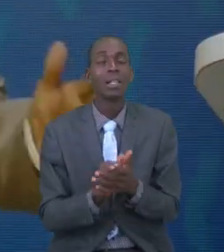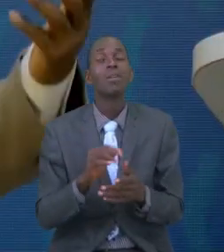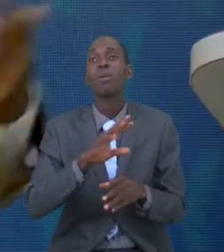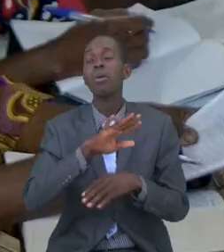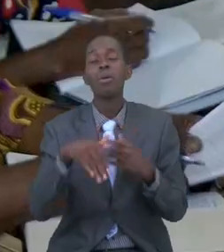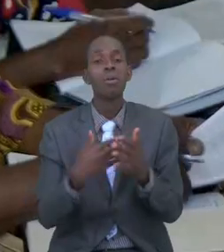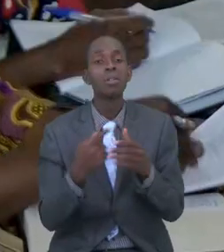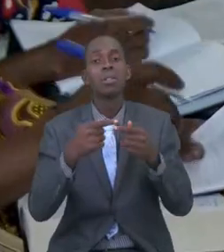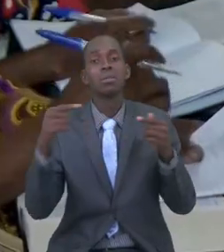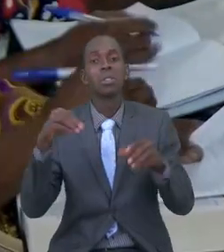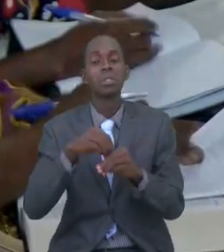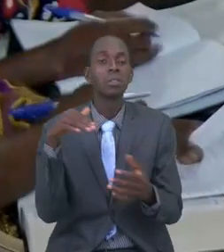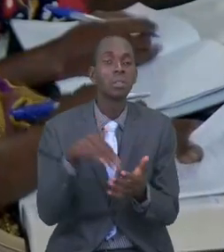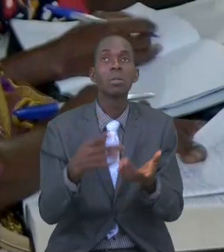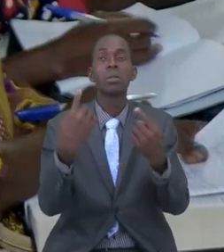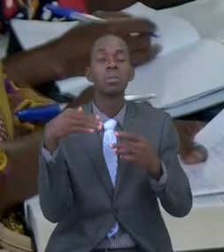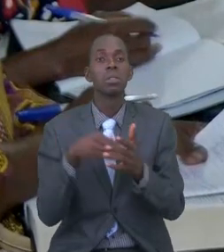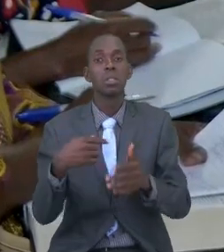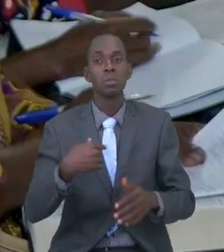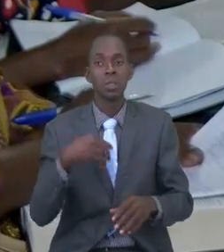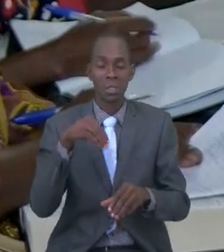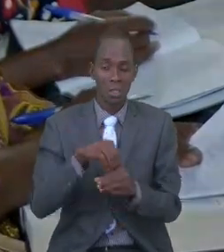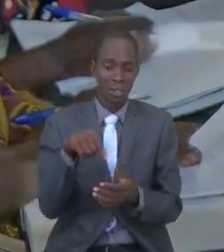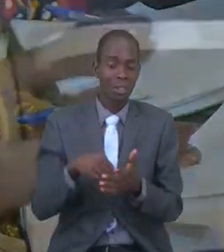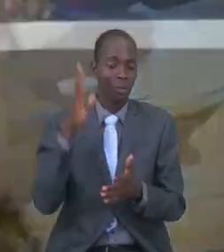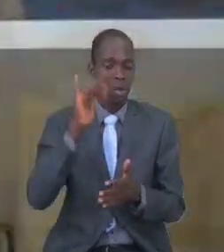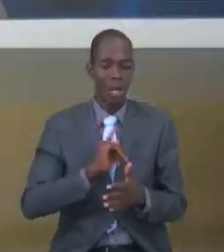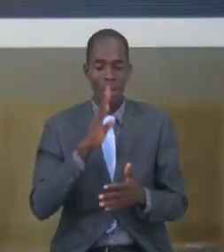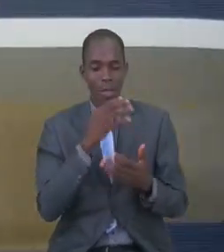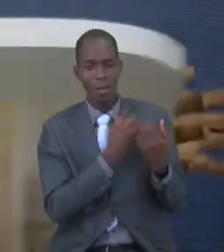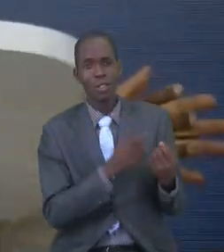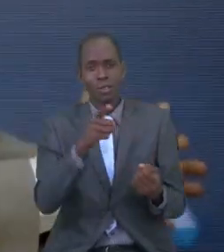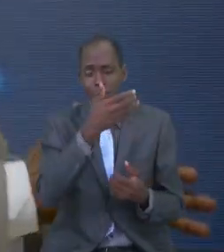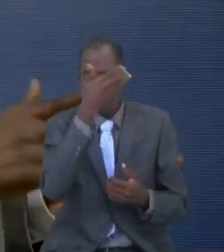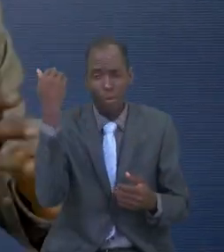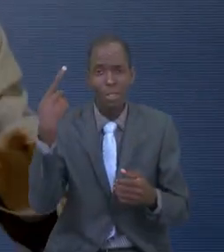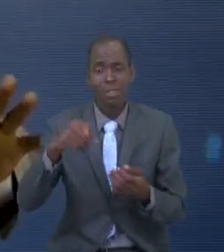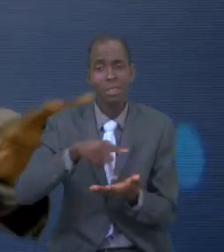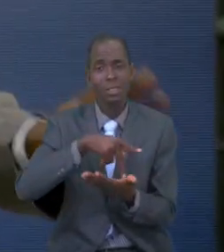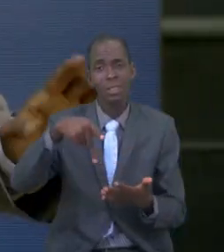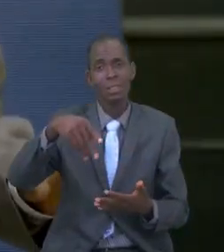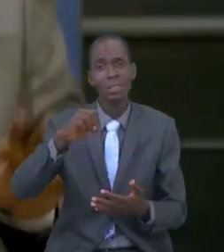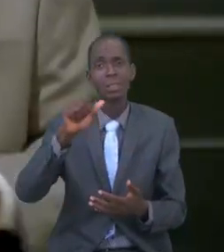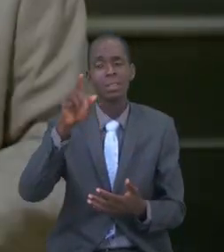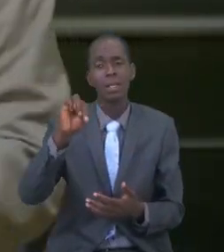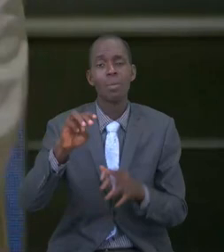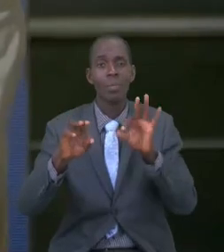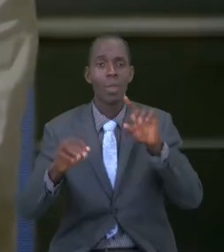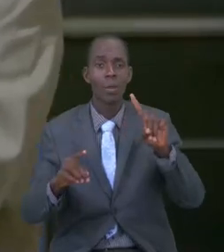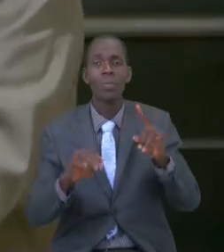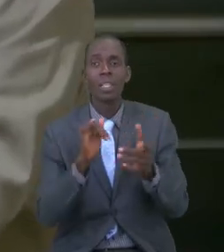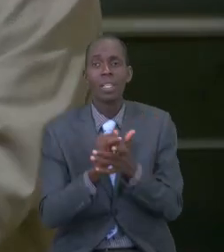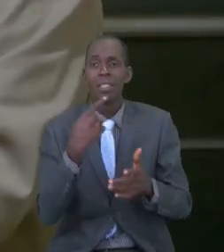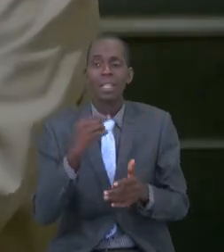their thousand come against me, in this will I be confident. And you forget Psalm 91 that tells us very clearly, he